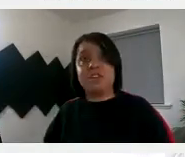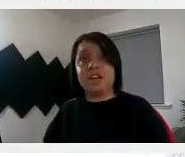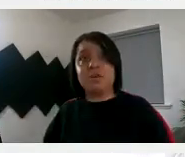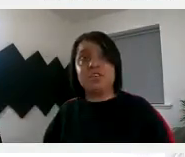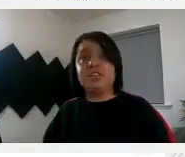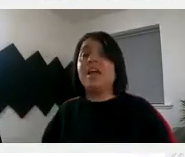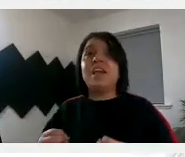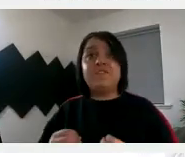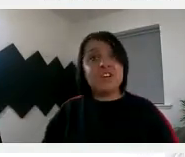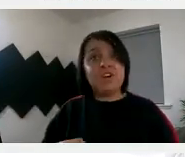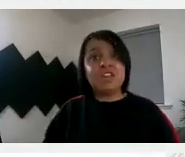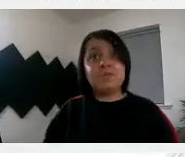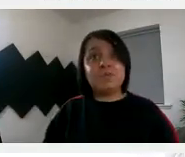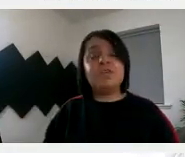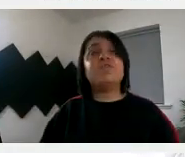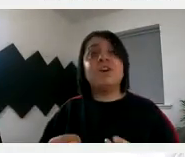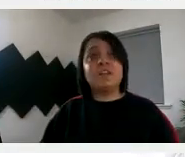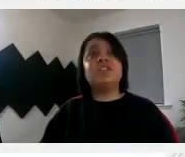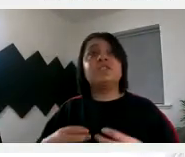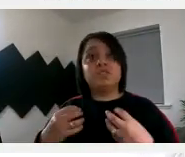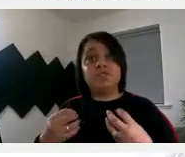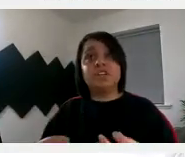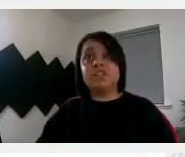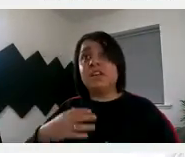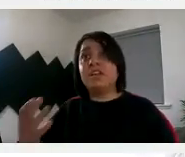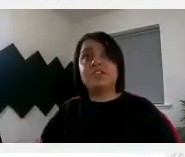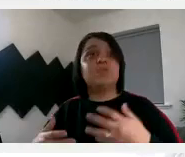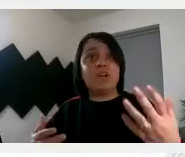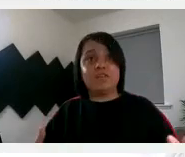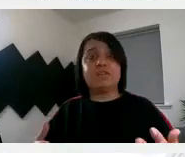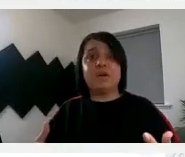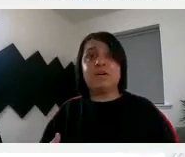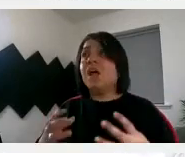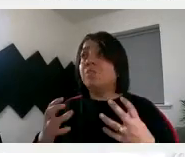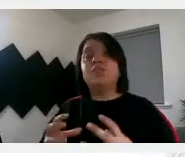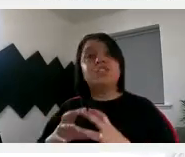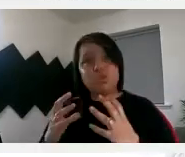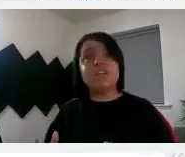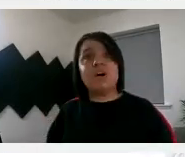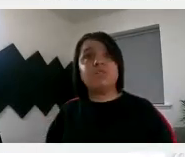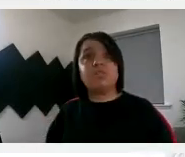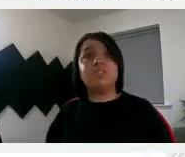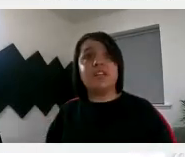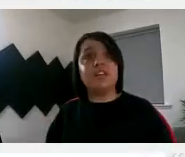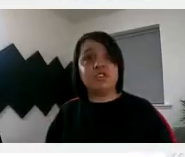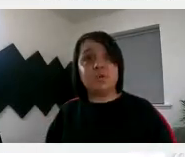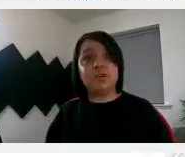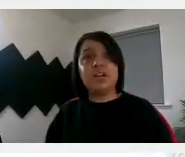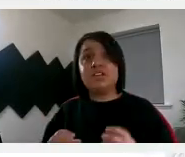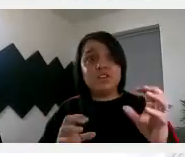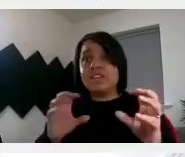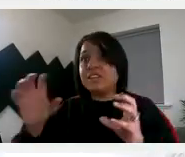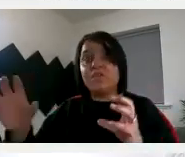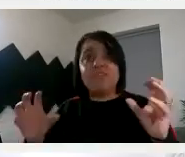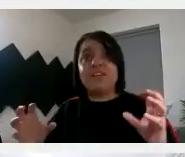other languages. If you can write them as well, write down, you can write English and whatever as well, because it does help towards getting a job.